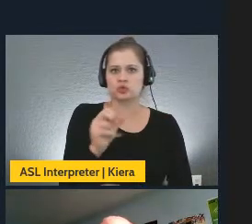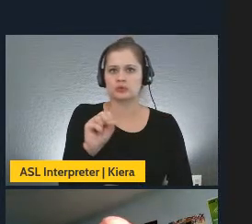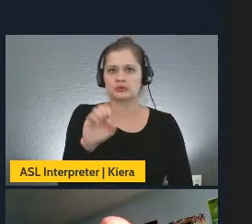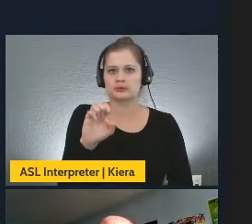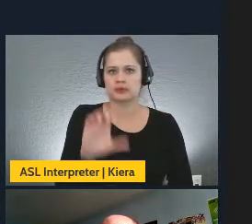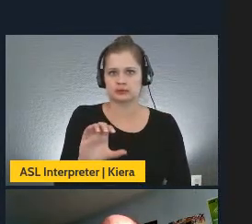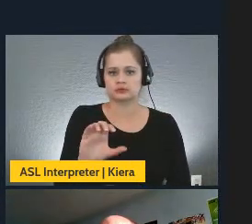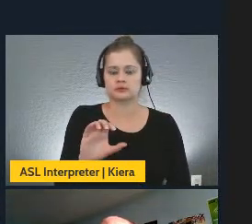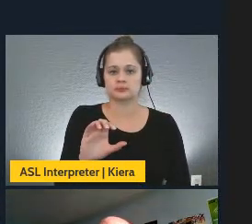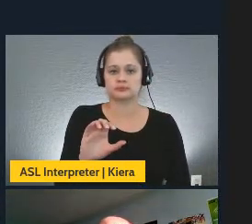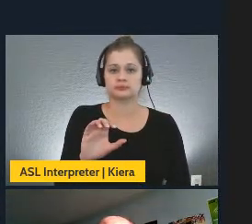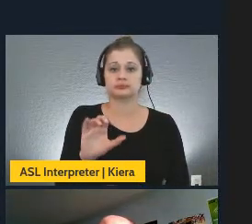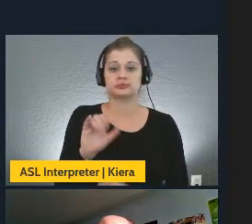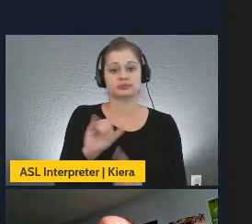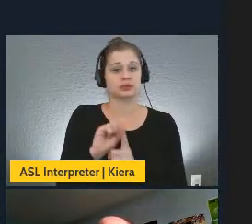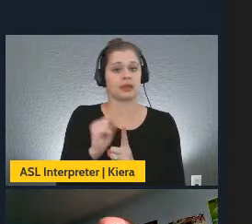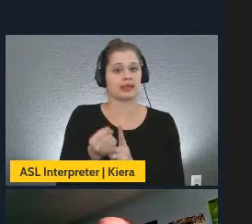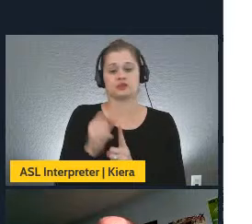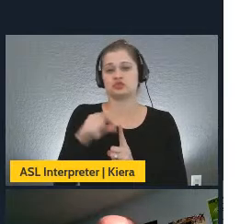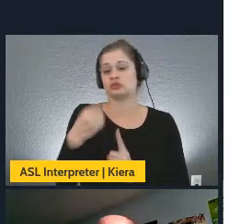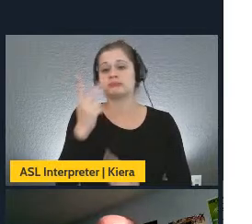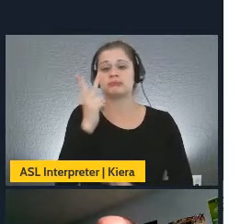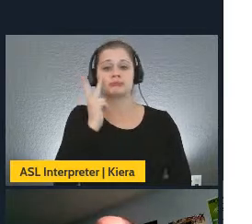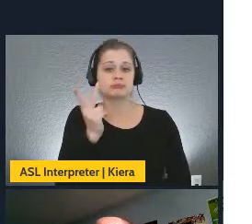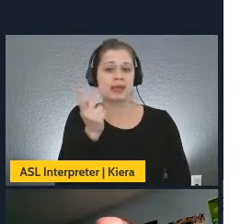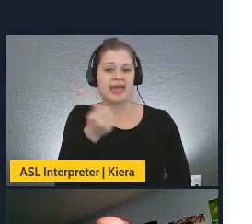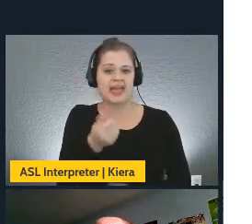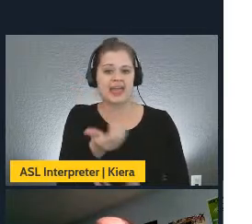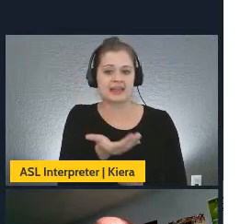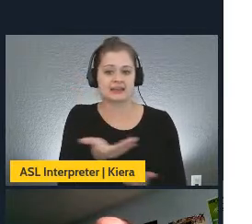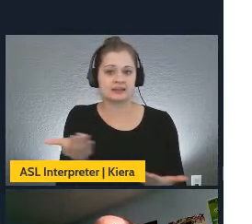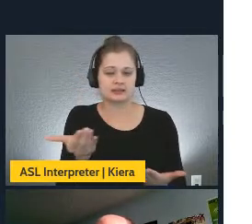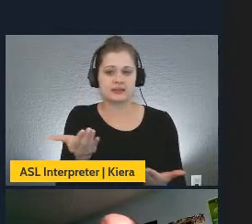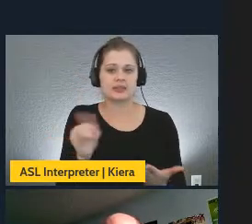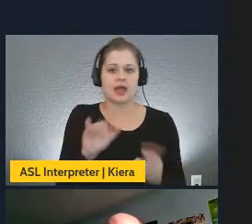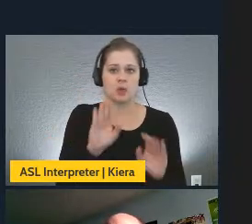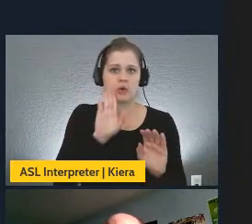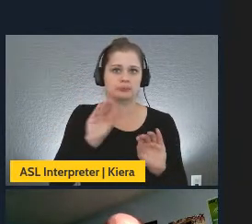in this case, we're just looking for anything that gets put into this table.